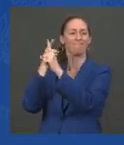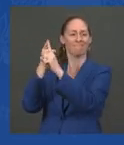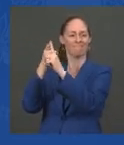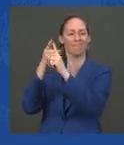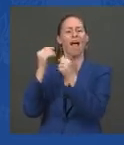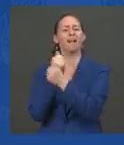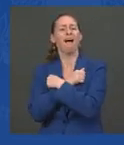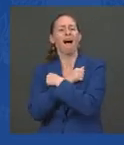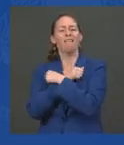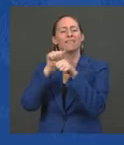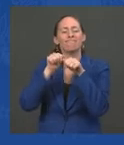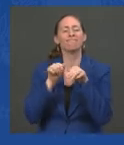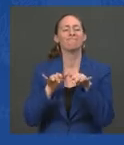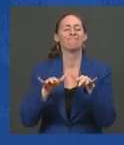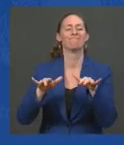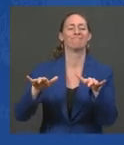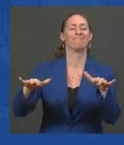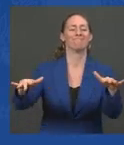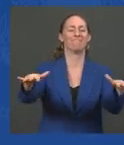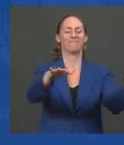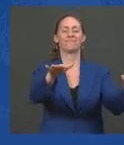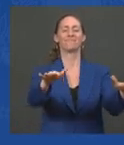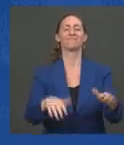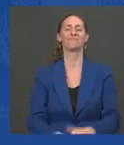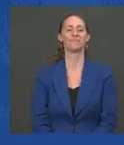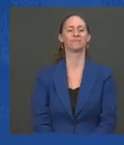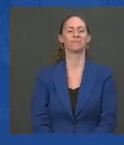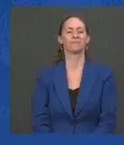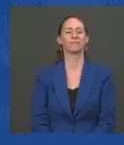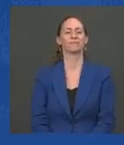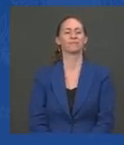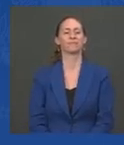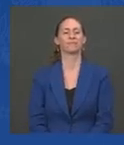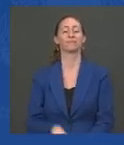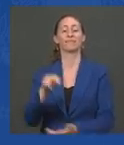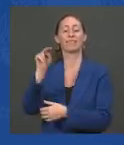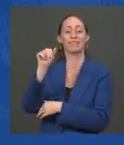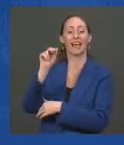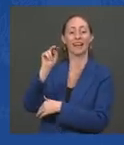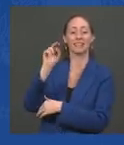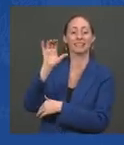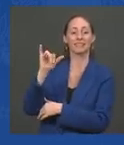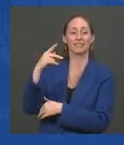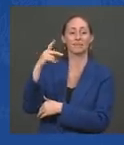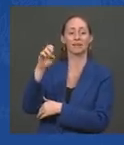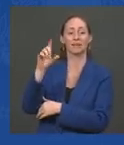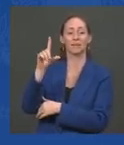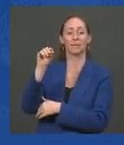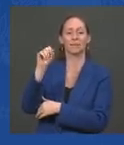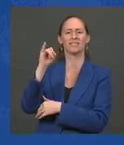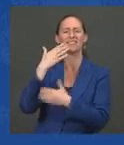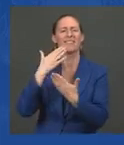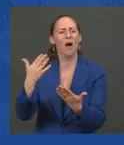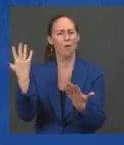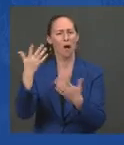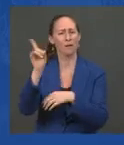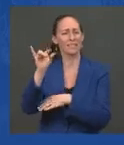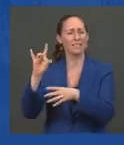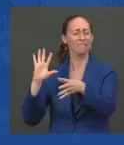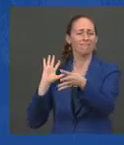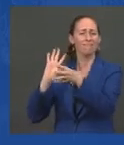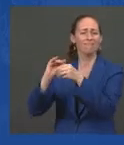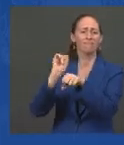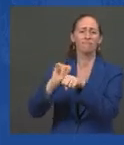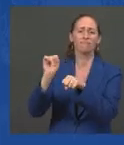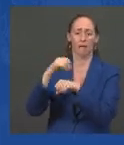now. Speaker Nancy Pelosi, thank you for what you are doing. I have known the Speaker for a very